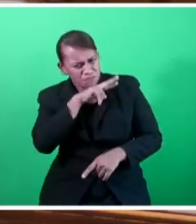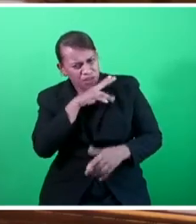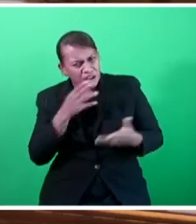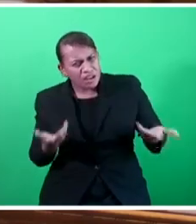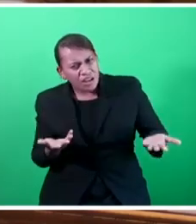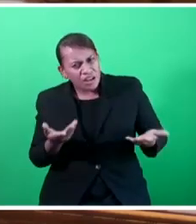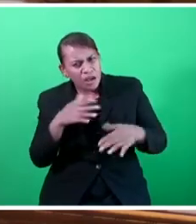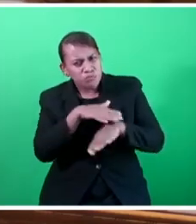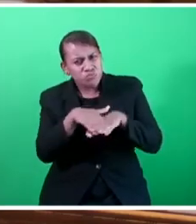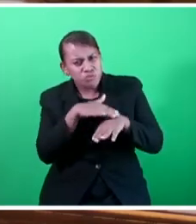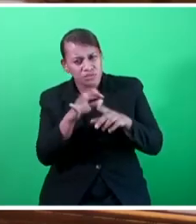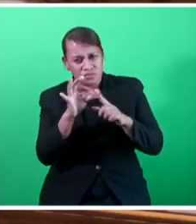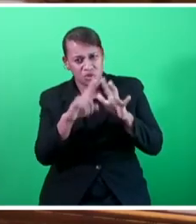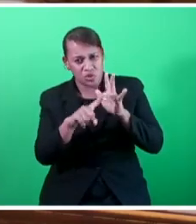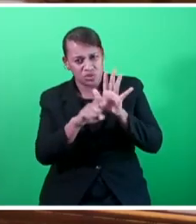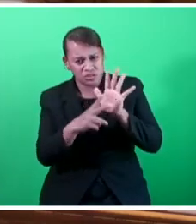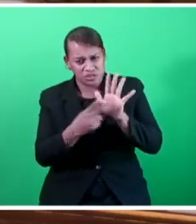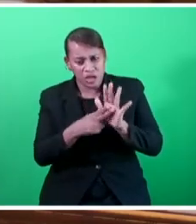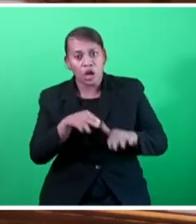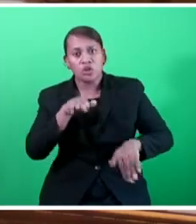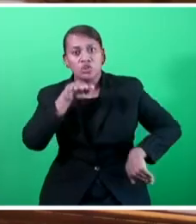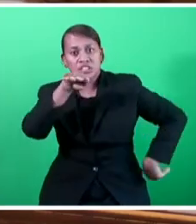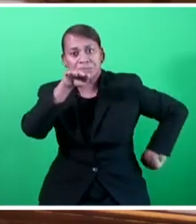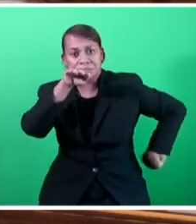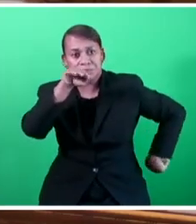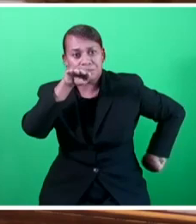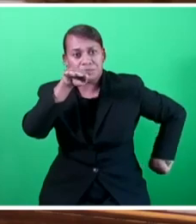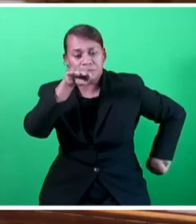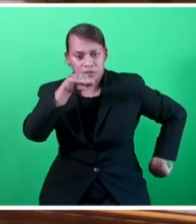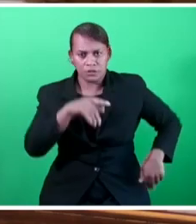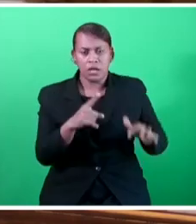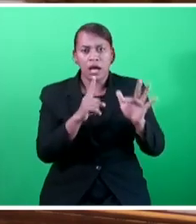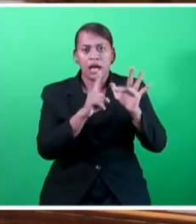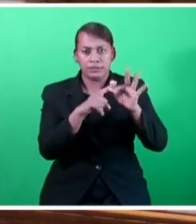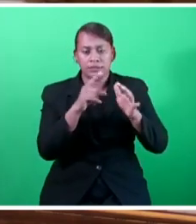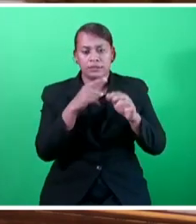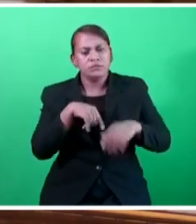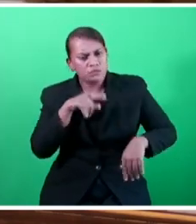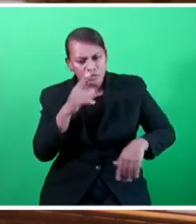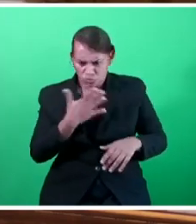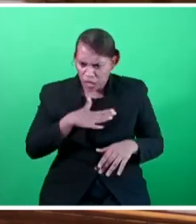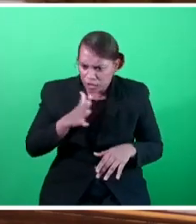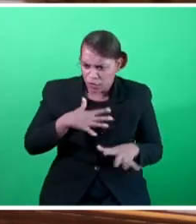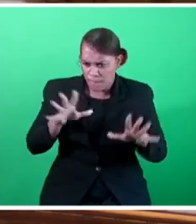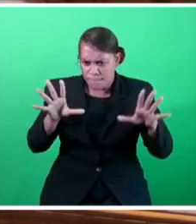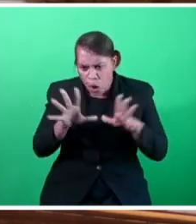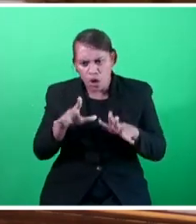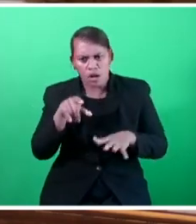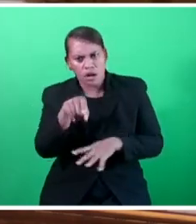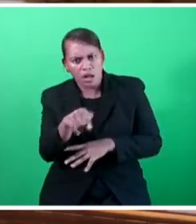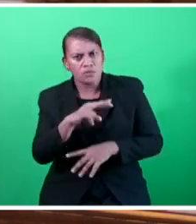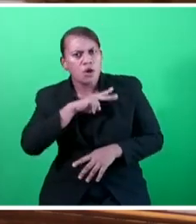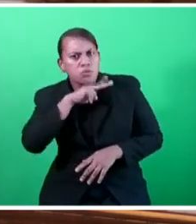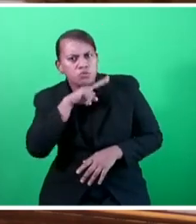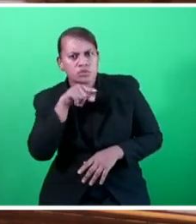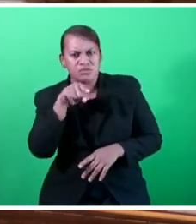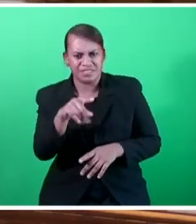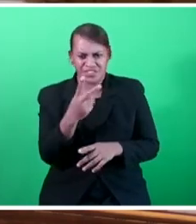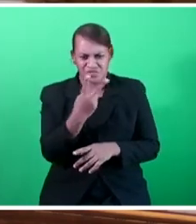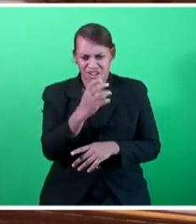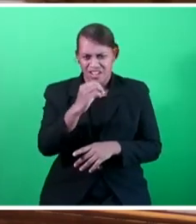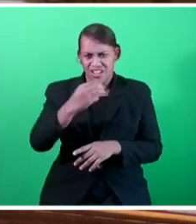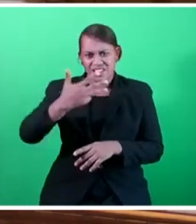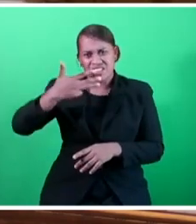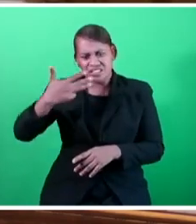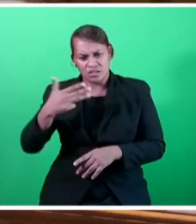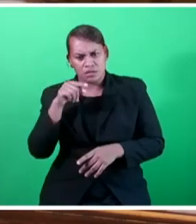Egypt. Despite an official decision to ban pornography in 2009, in 2013, 99%